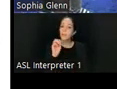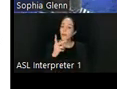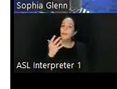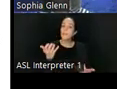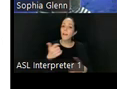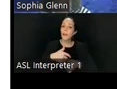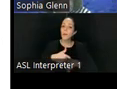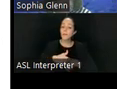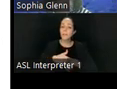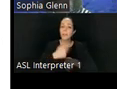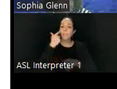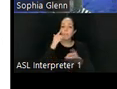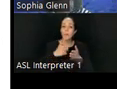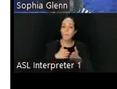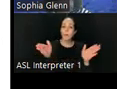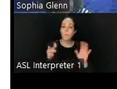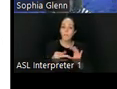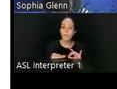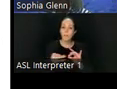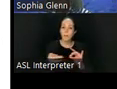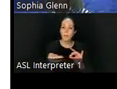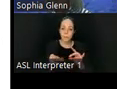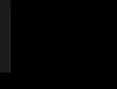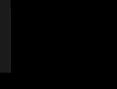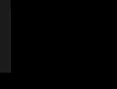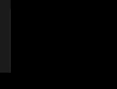comment at this moment.